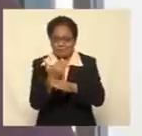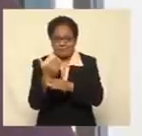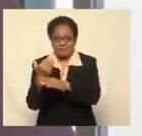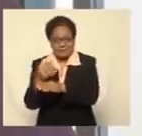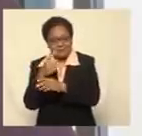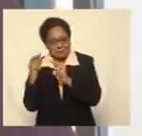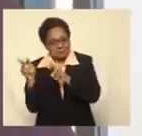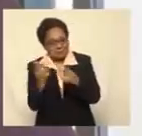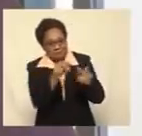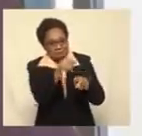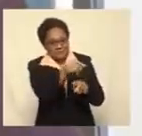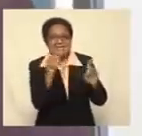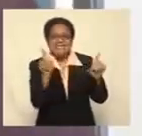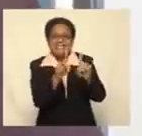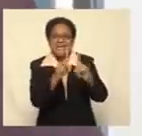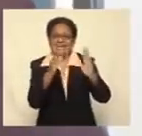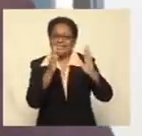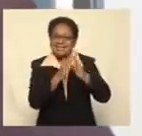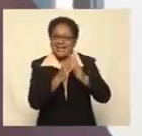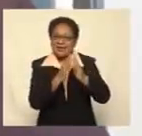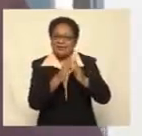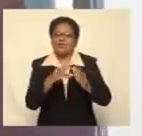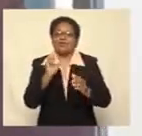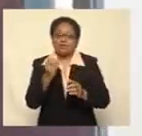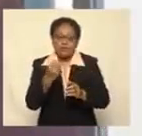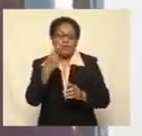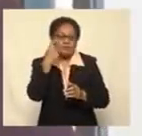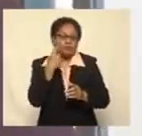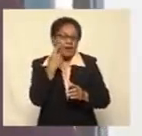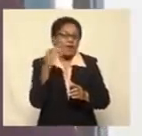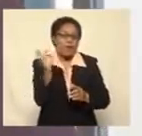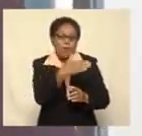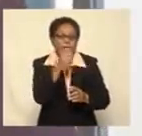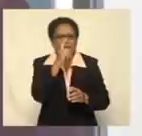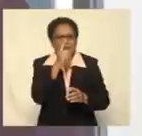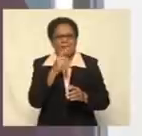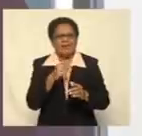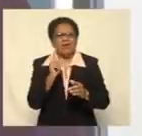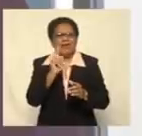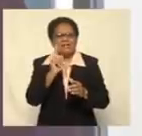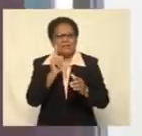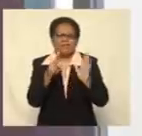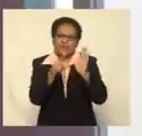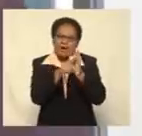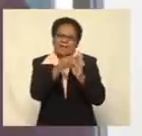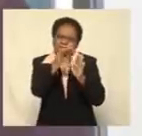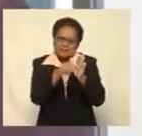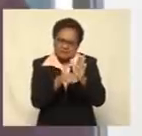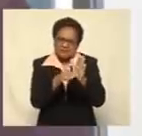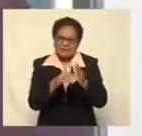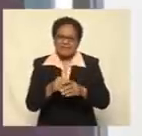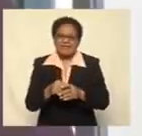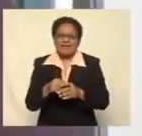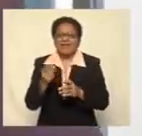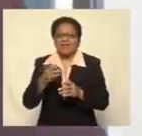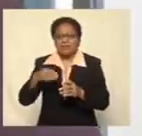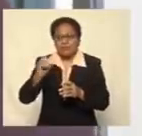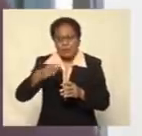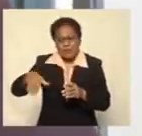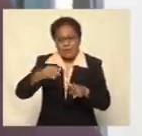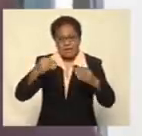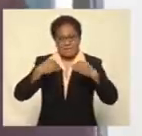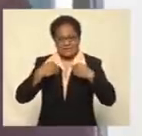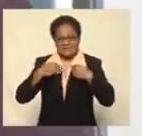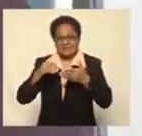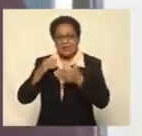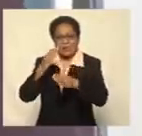lower the price and cheap as possible. The townspeople are all helping by sponsoring, and the copper shed sponsoring, so they'll